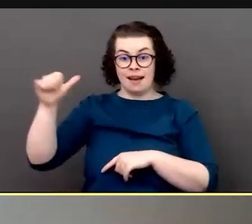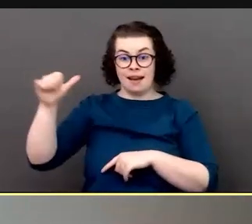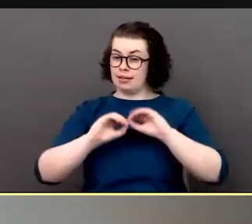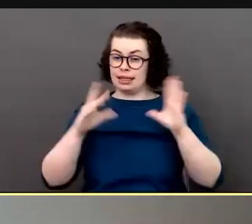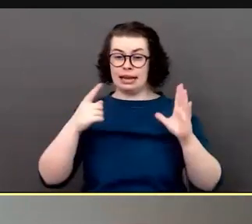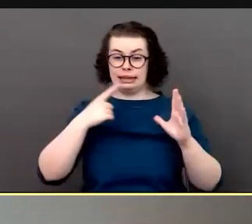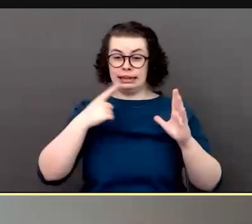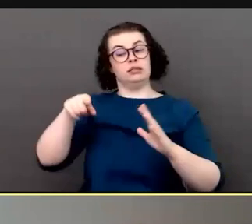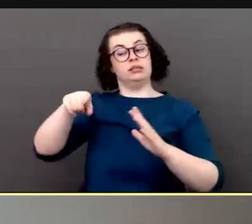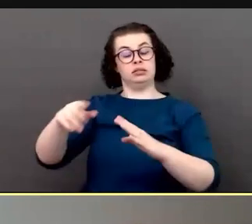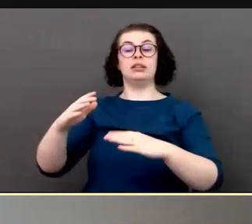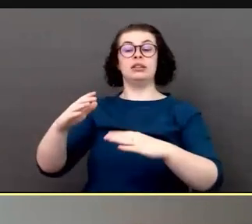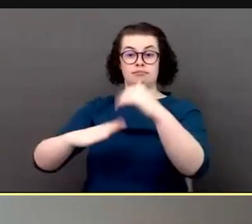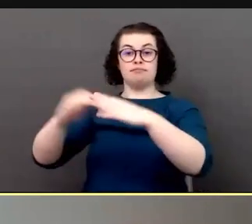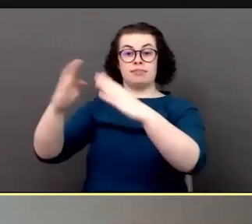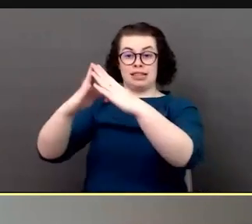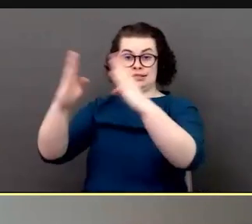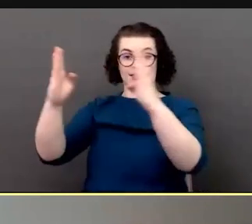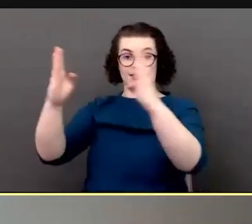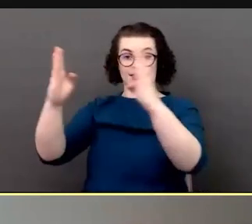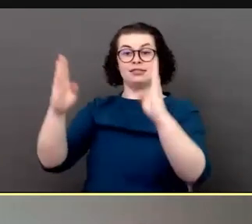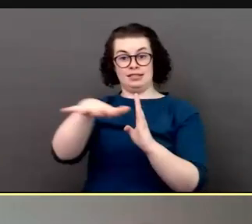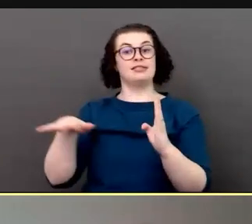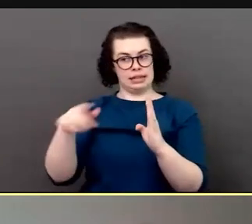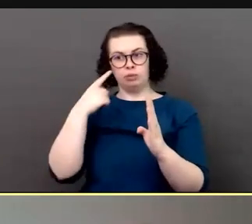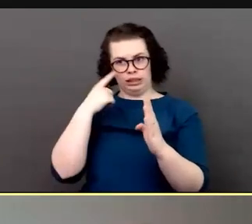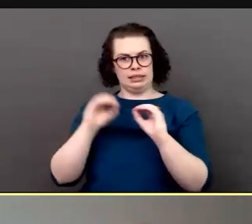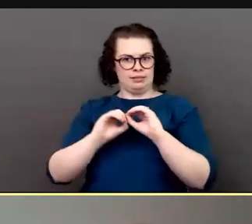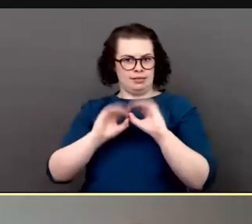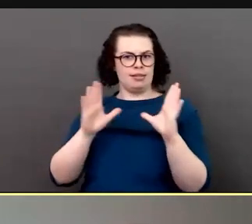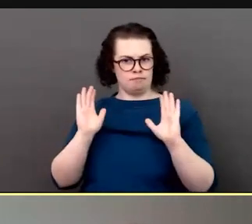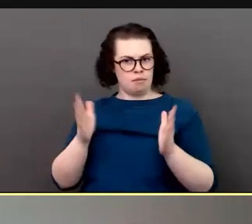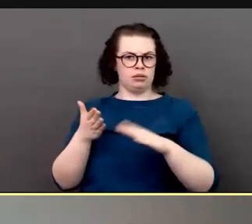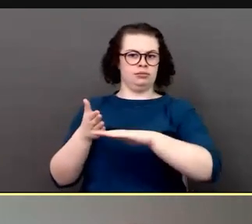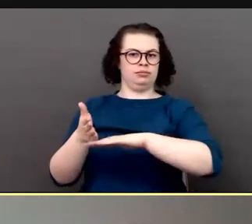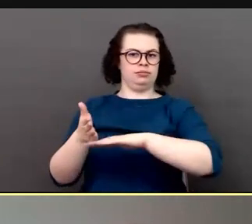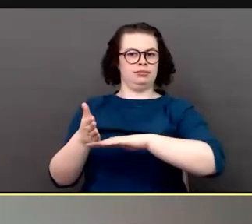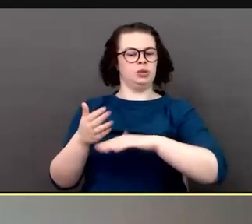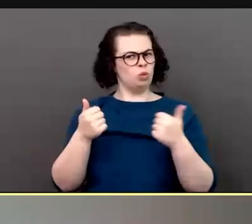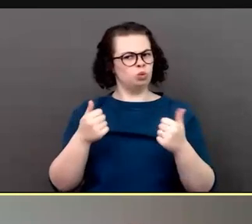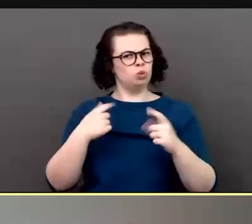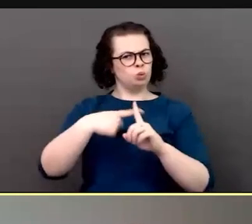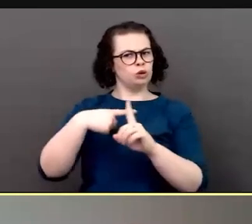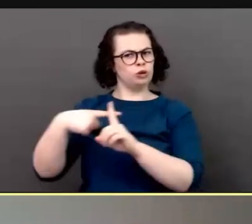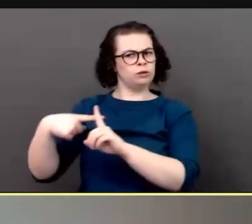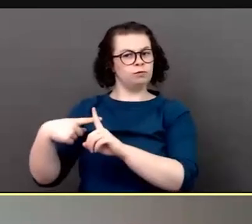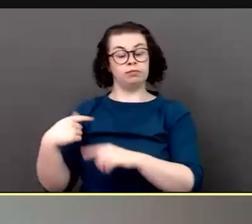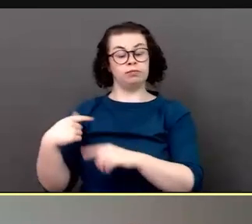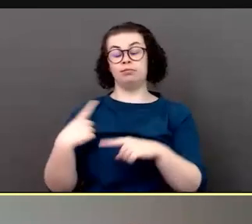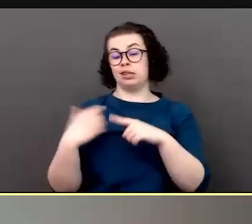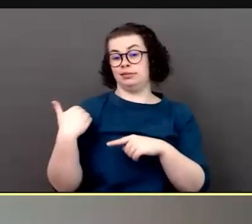where the services in its scope are provided. In addition, our recent policies